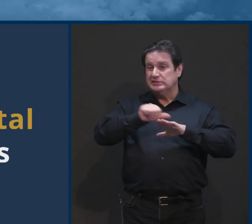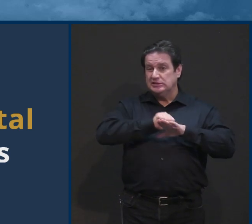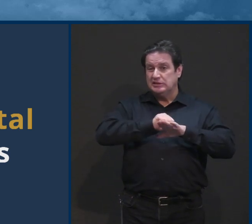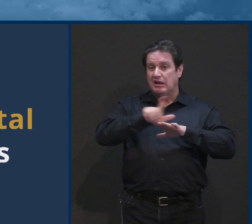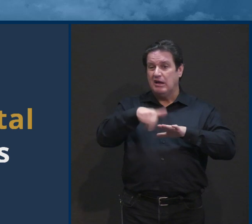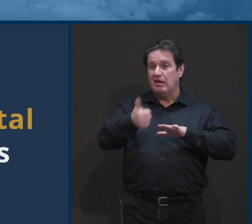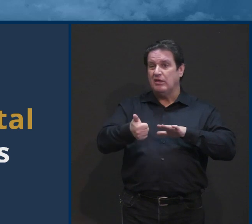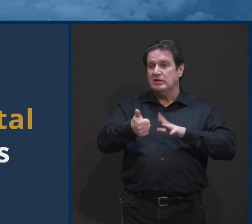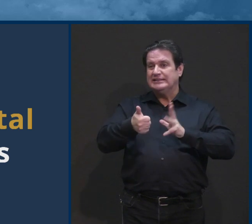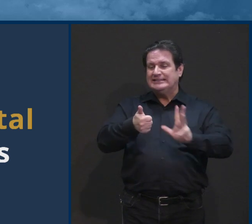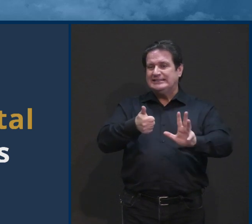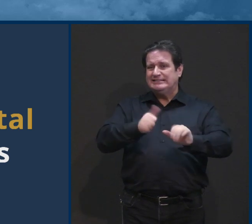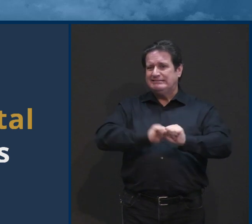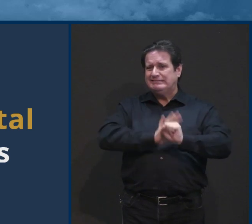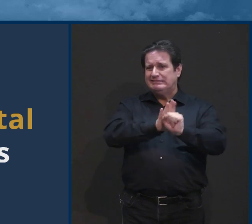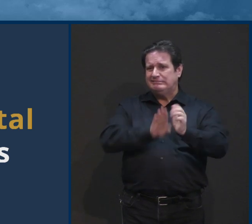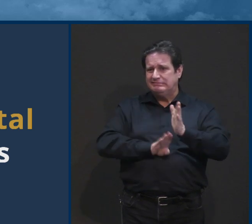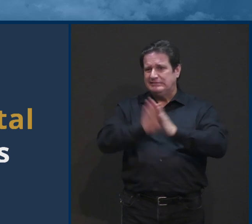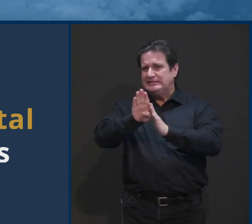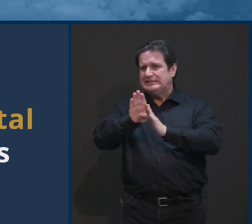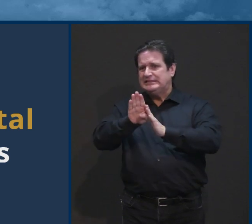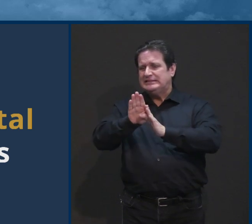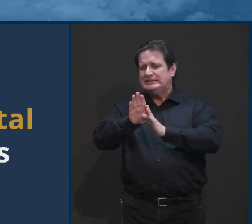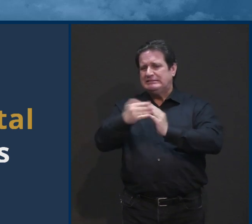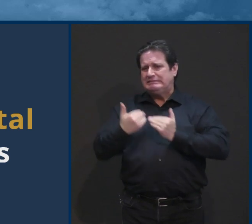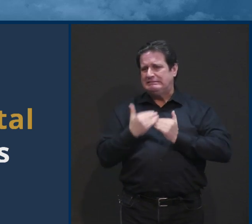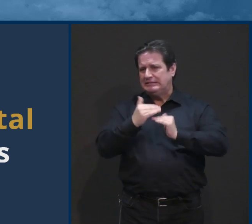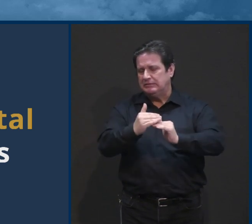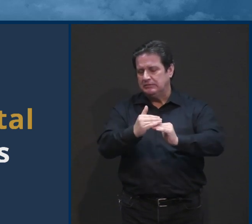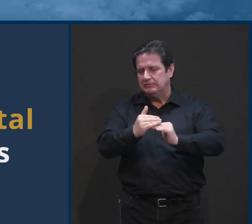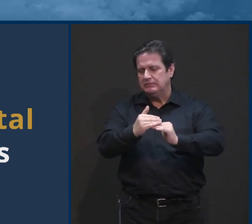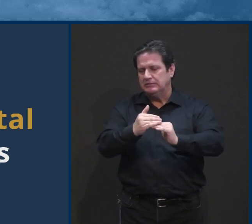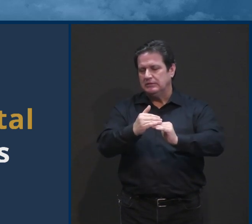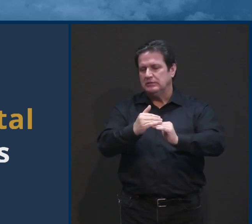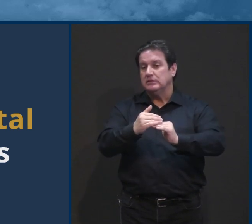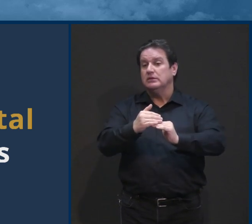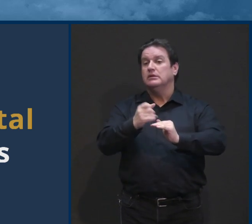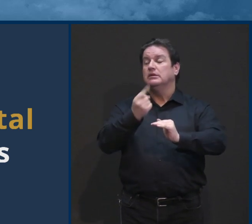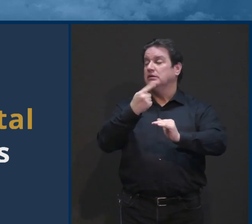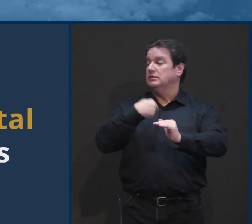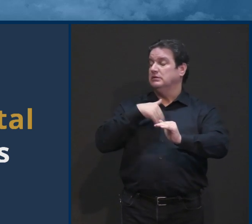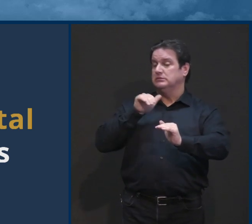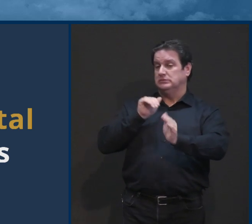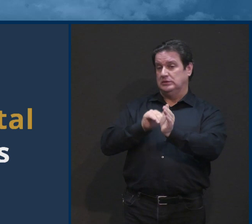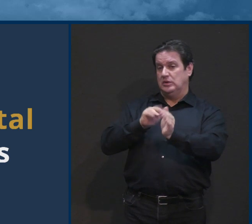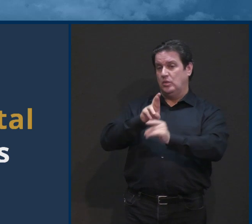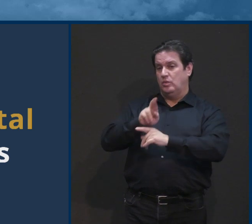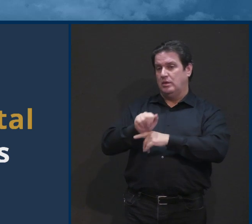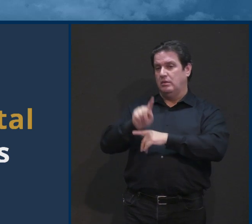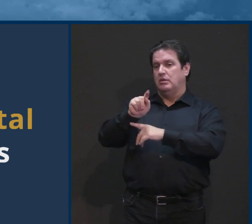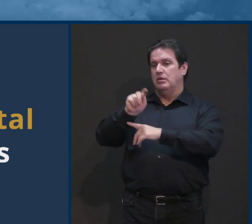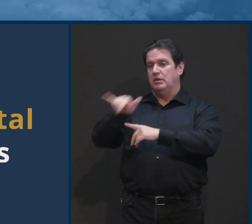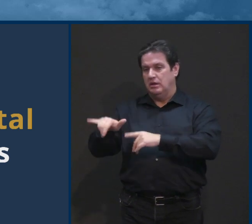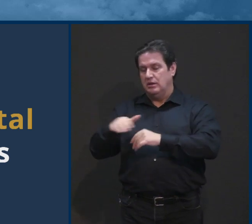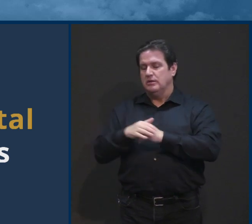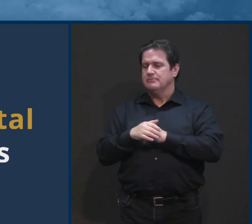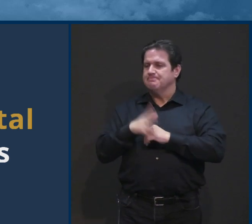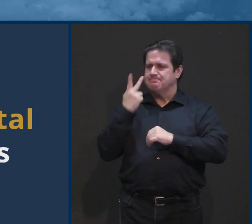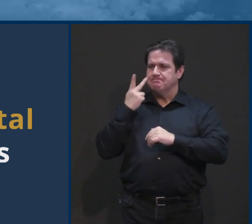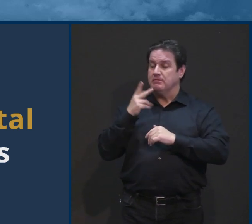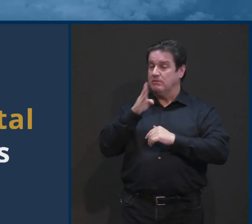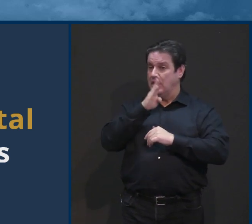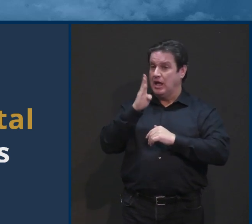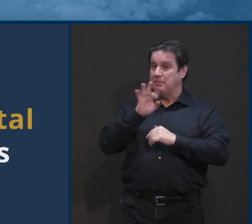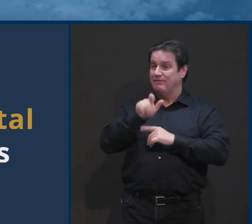of the surge in COVID-19 cases. On the positive side, I don't think, Dr. Rattay, we've seen as many hospitalizations as a result